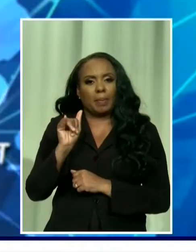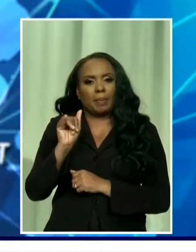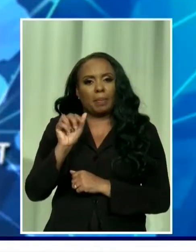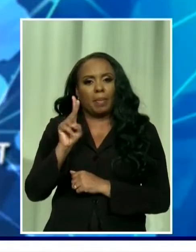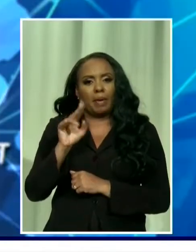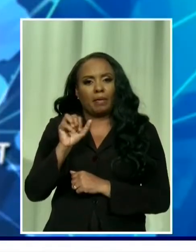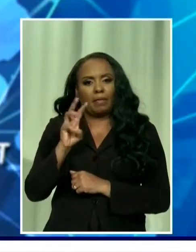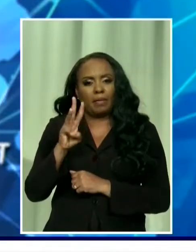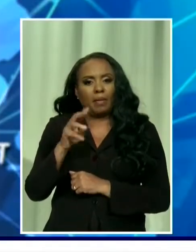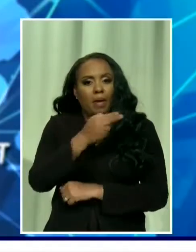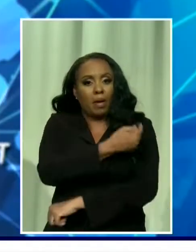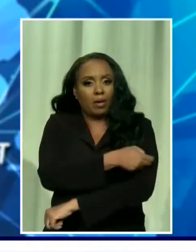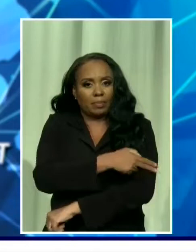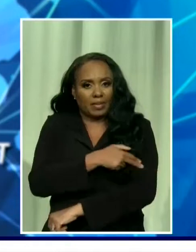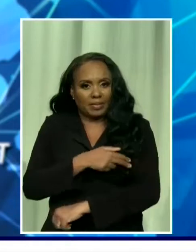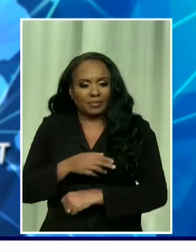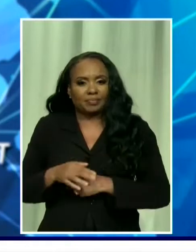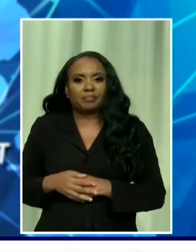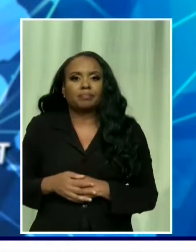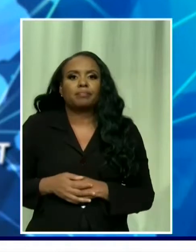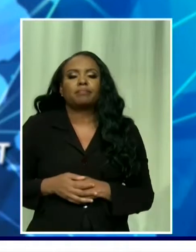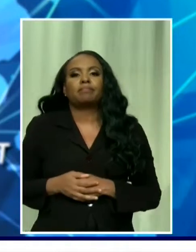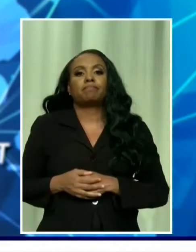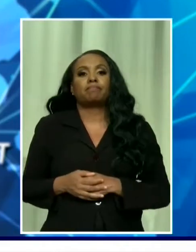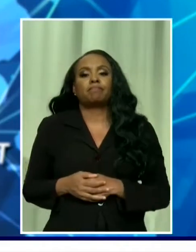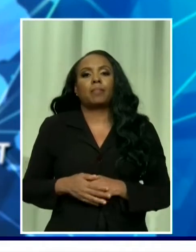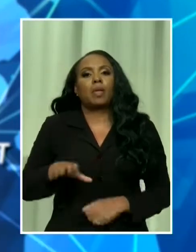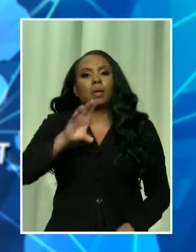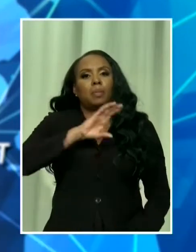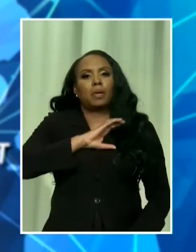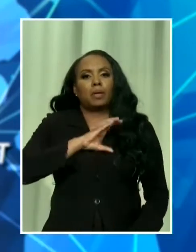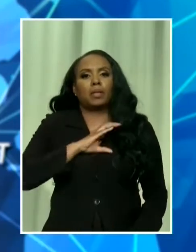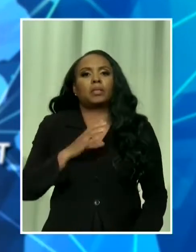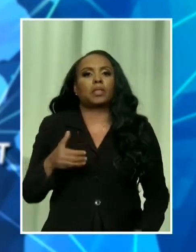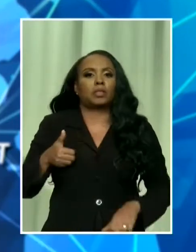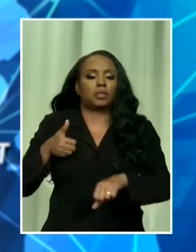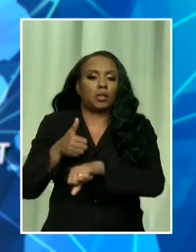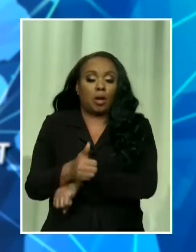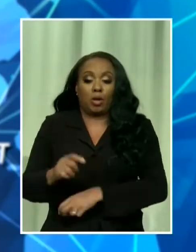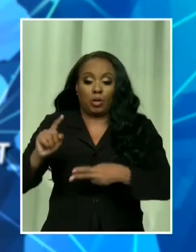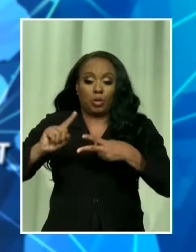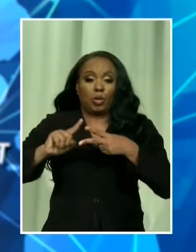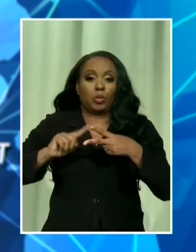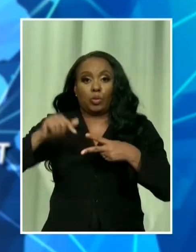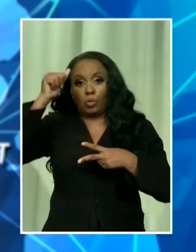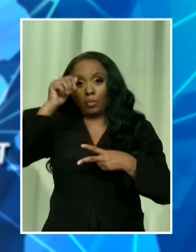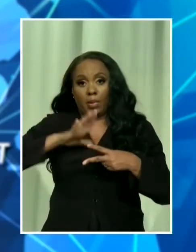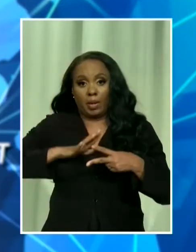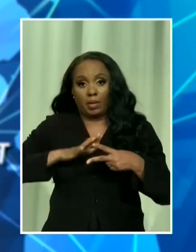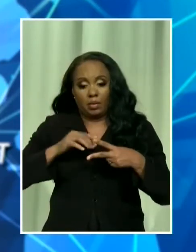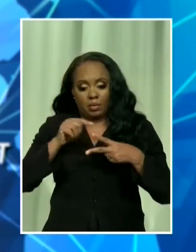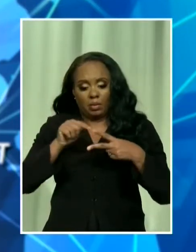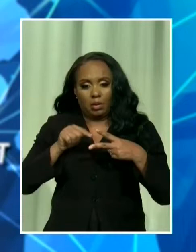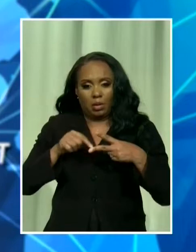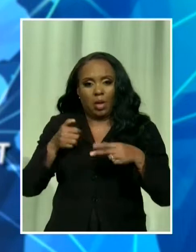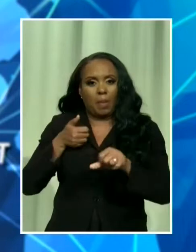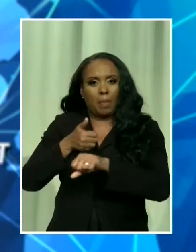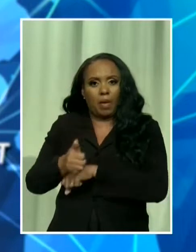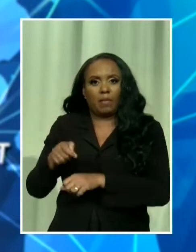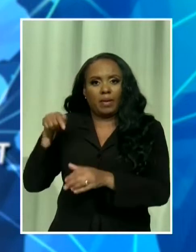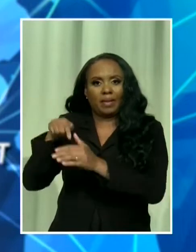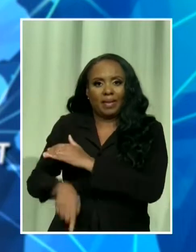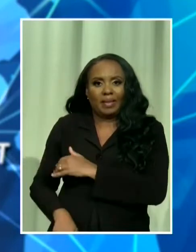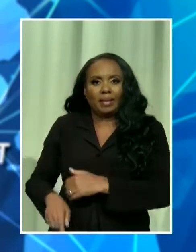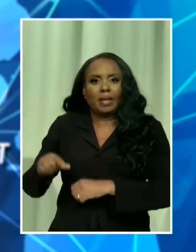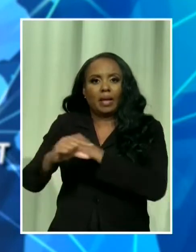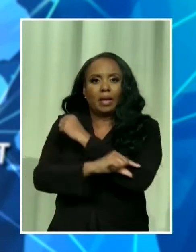News. Police have formally charged two 25-year-old St. George men for the murder of 44-year-old Carleen